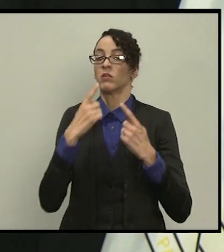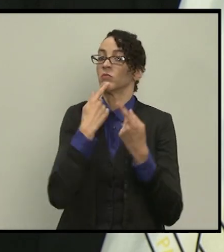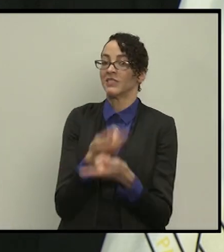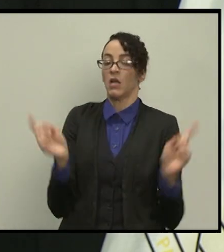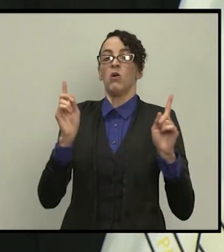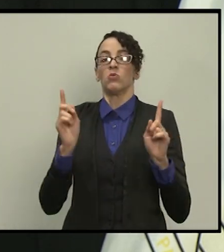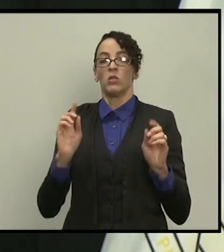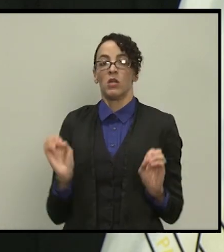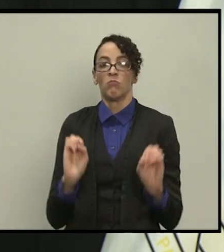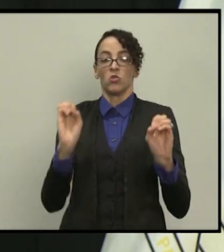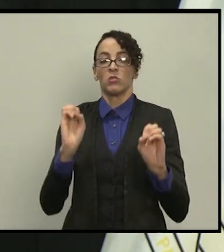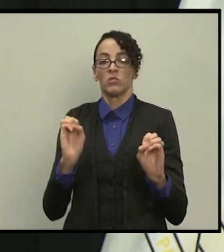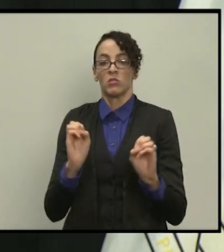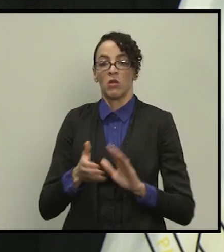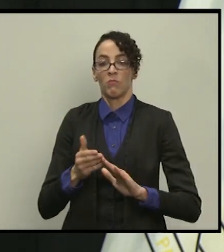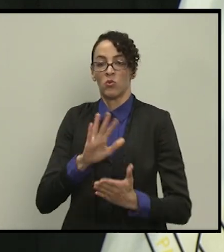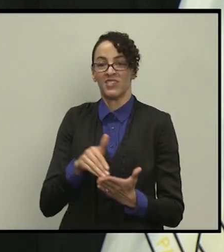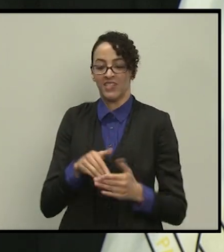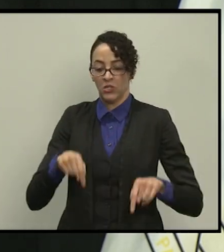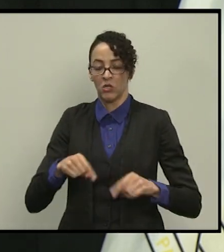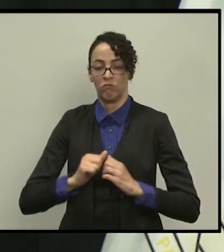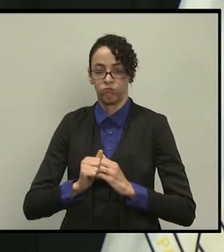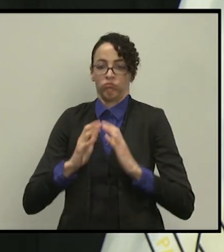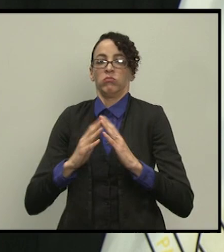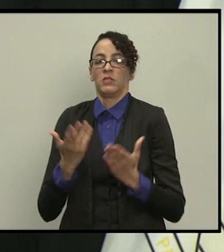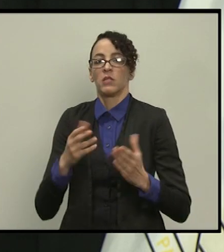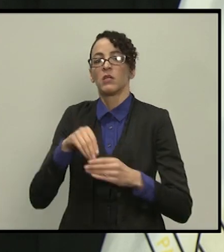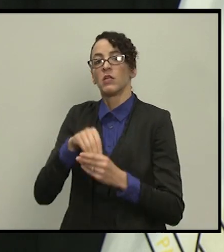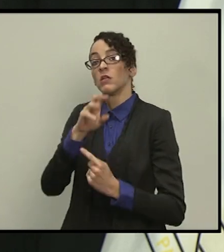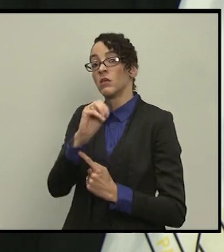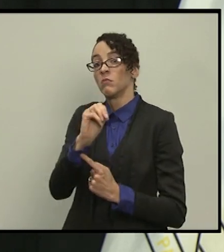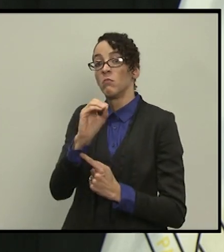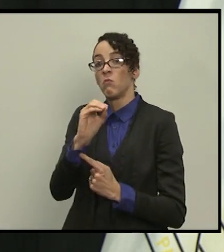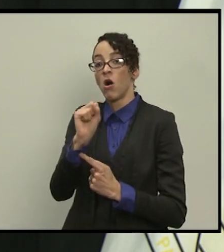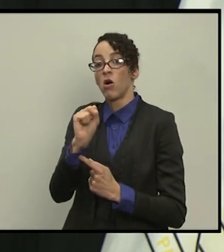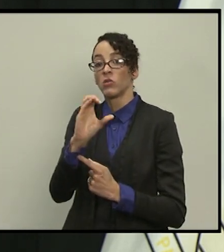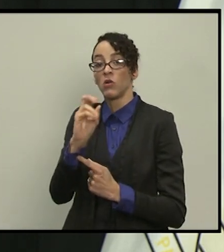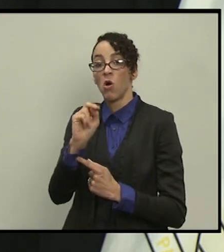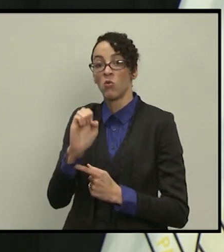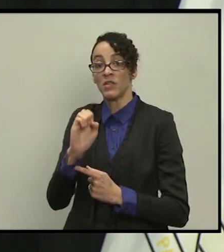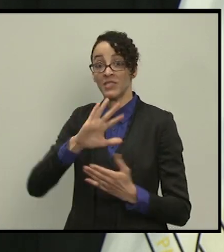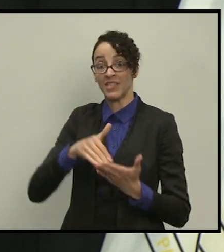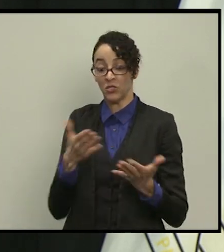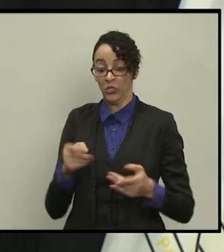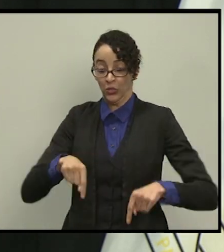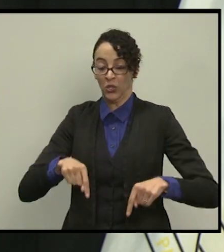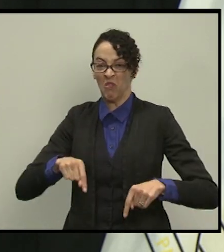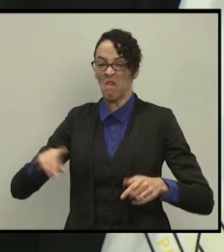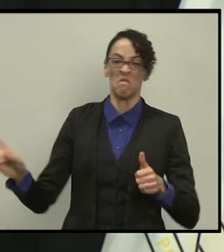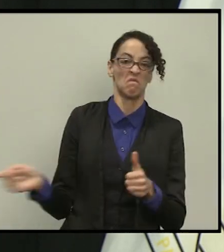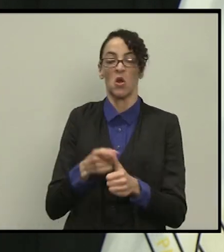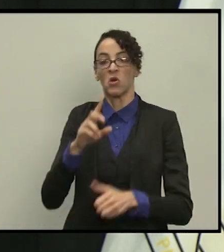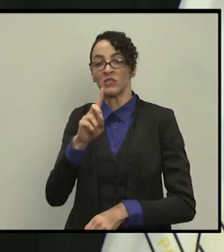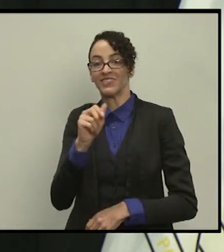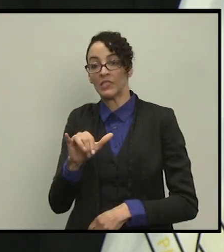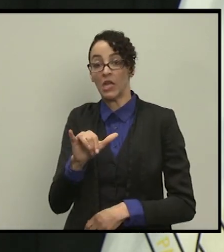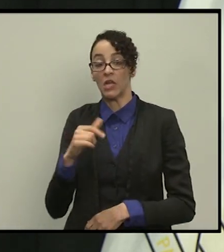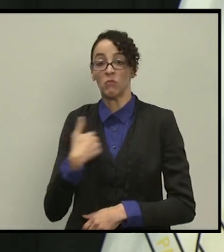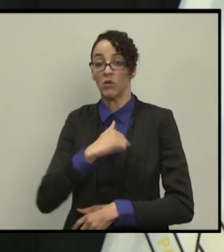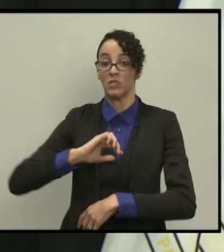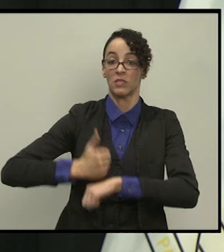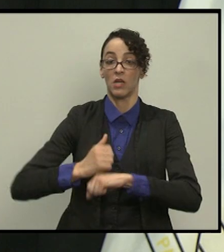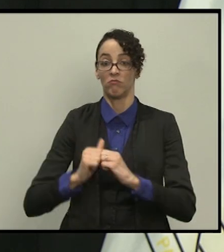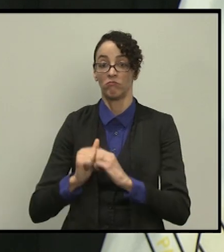emergency operations center right here in Moscone Center, from day one, we put into effect an equity